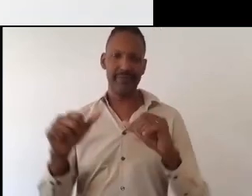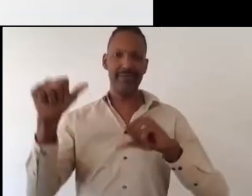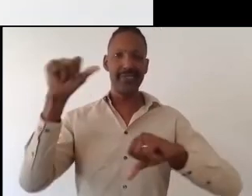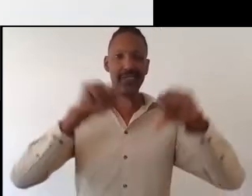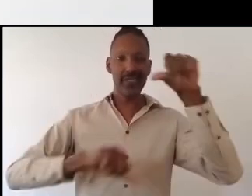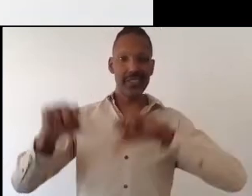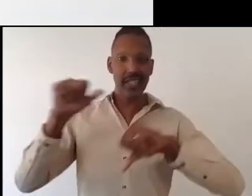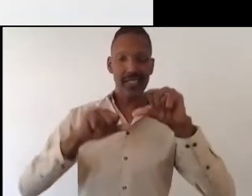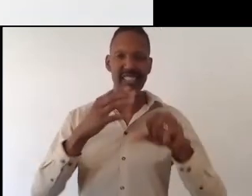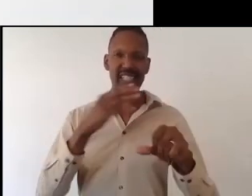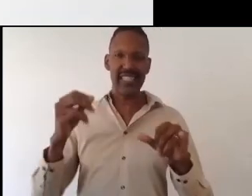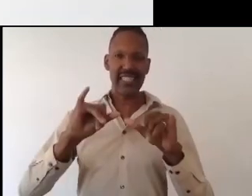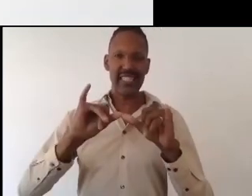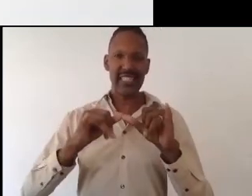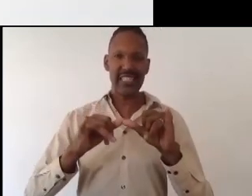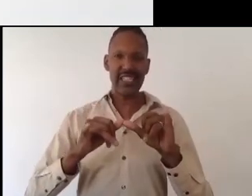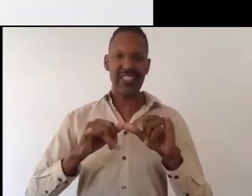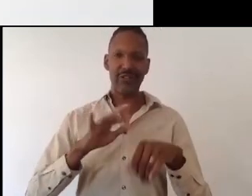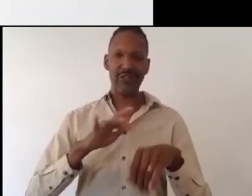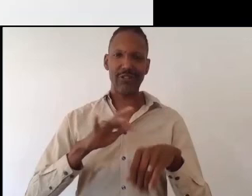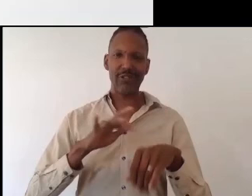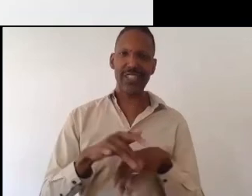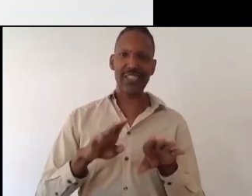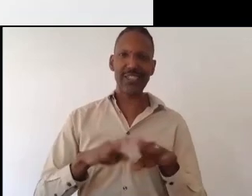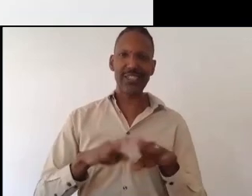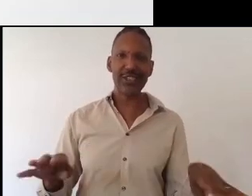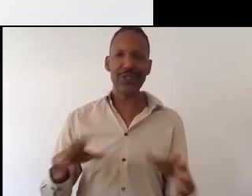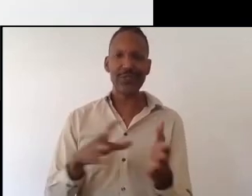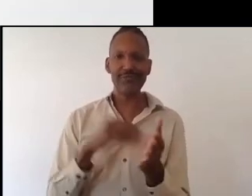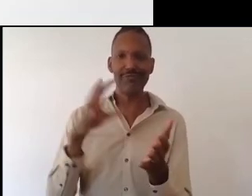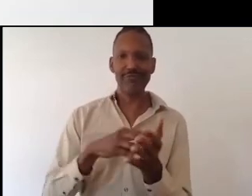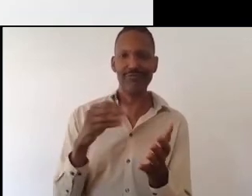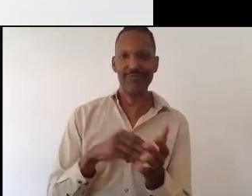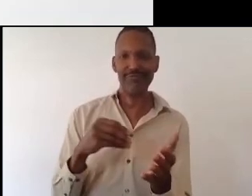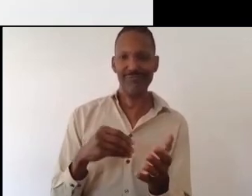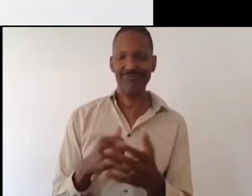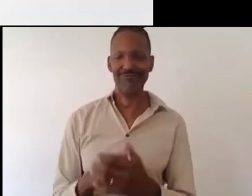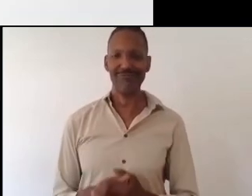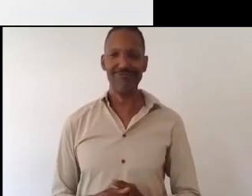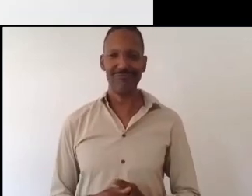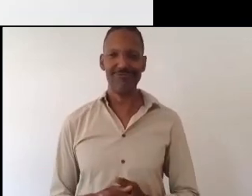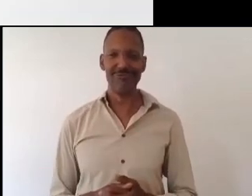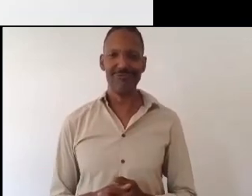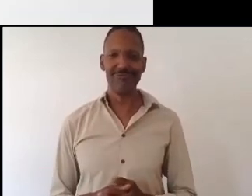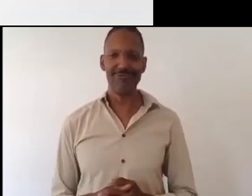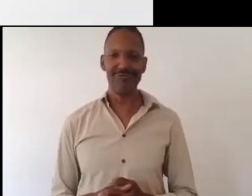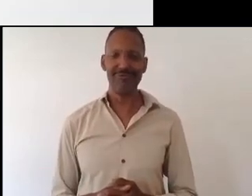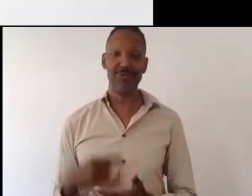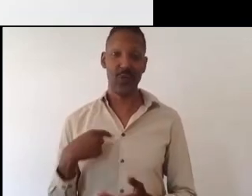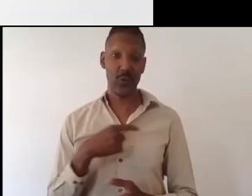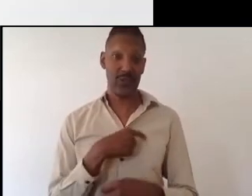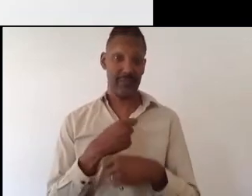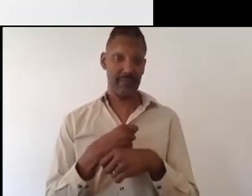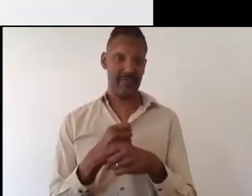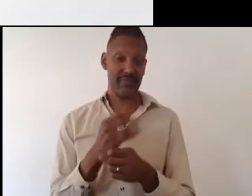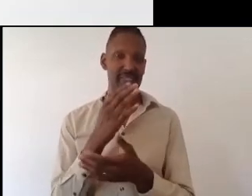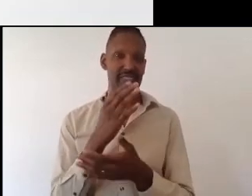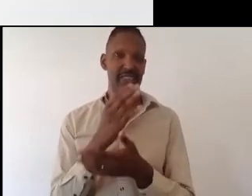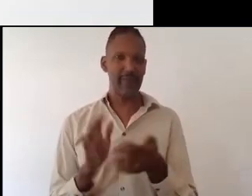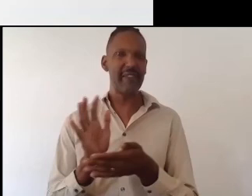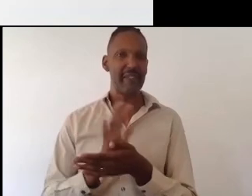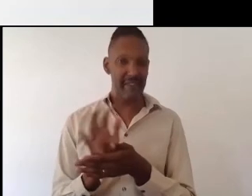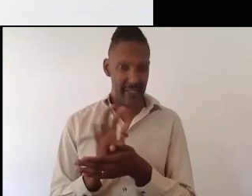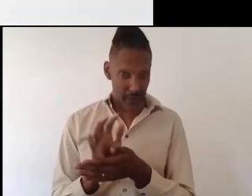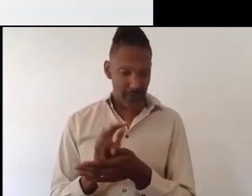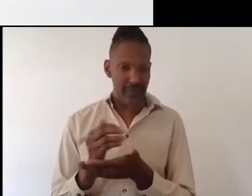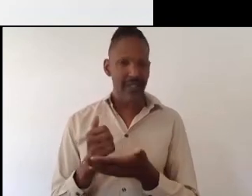Teaching, and Learning, and I'm one of their advisors. And a couple of summers ago, we created these videos to give adults sort of a